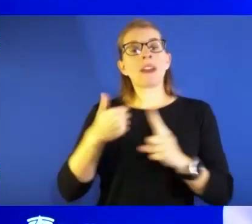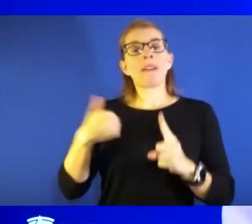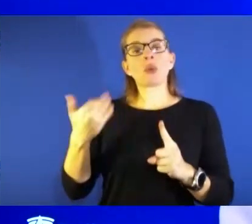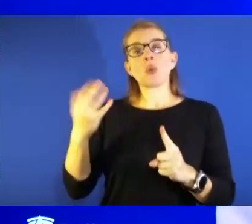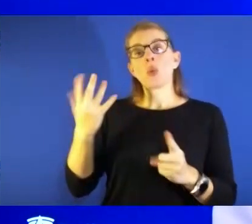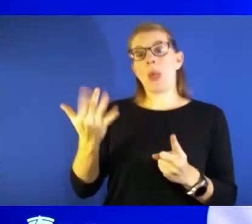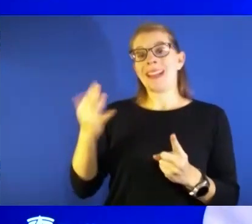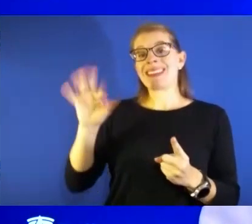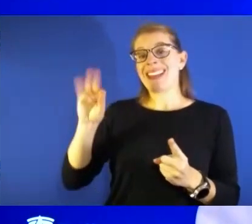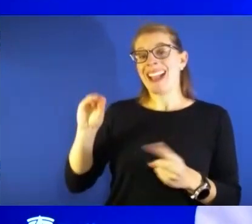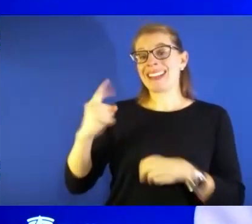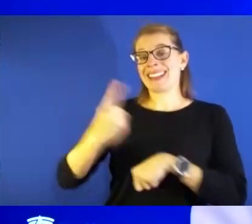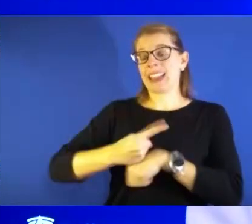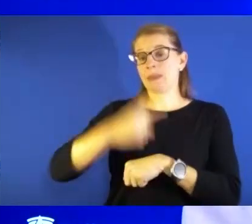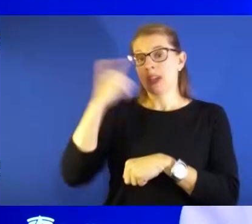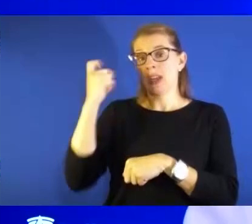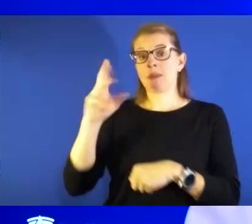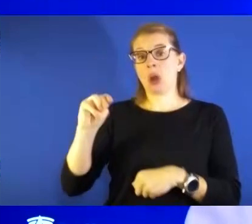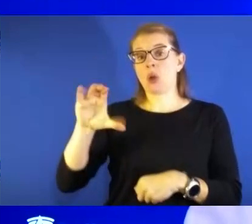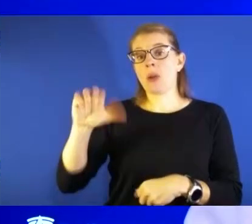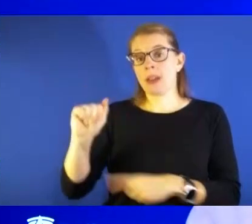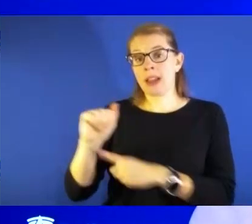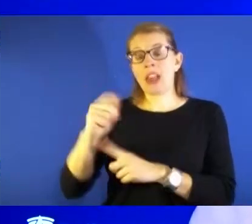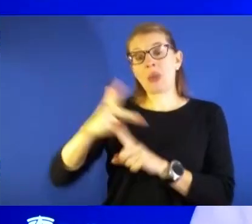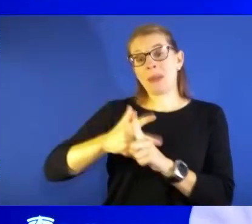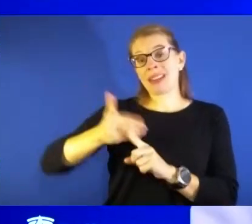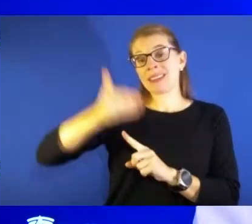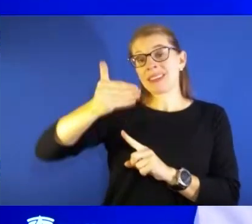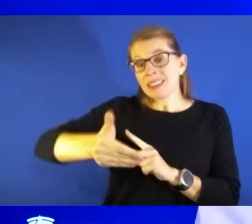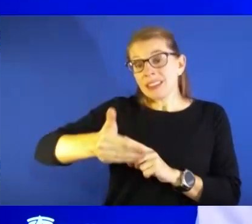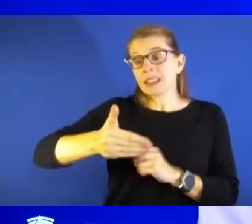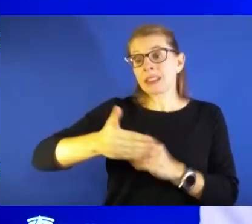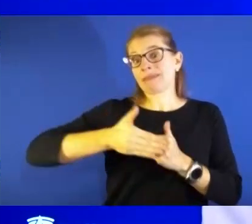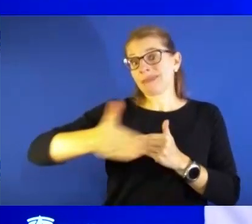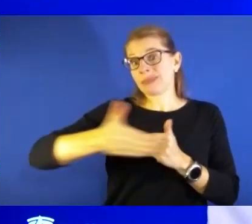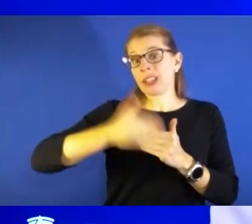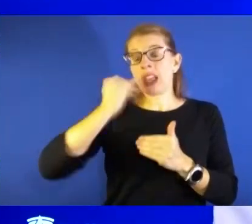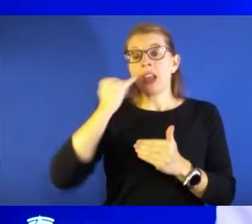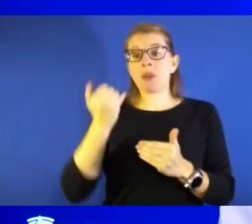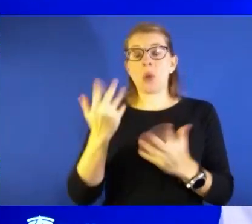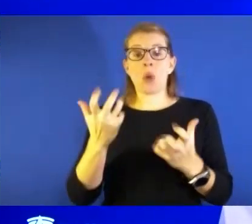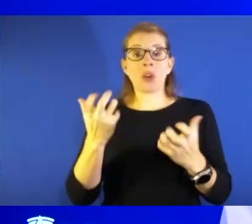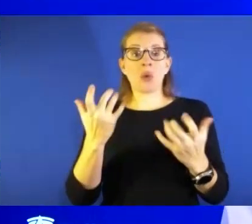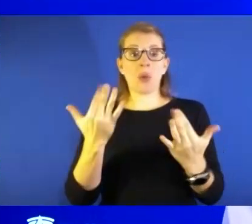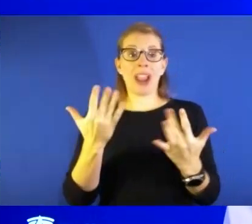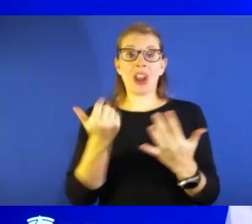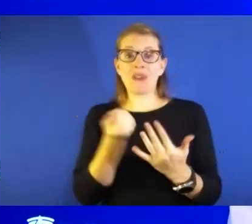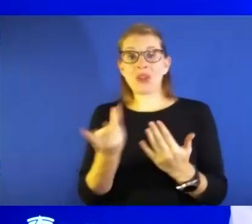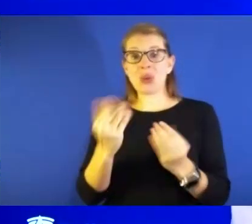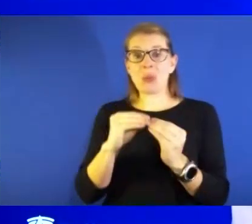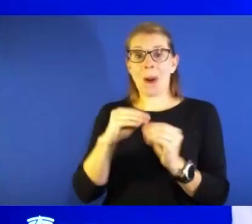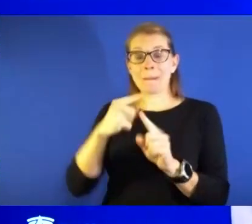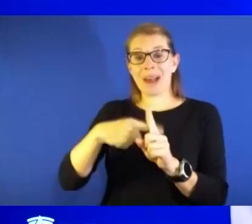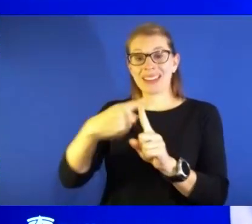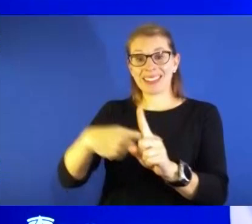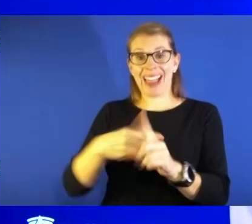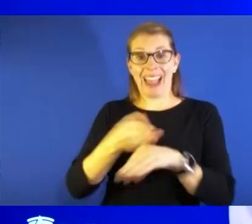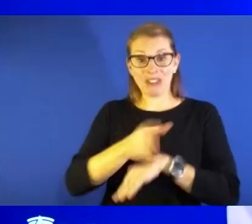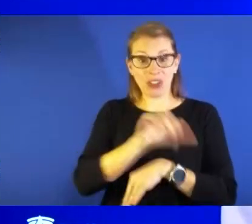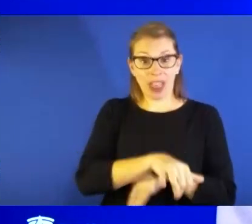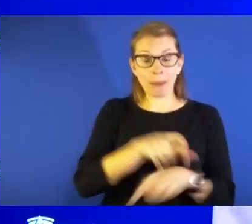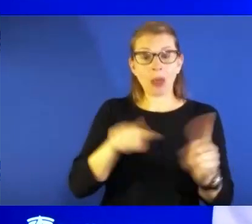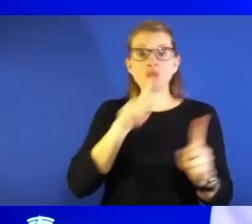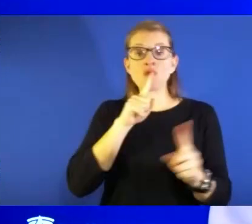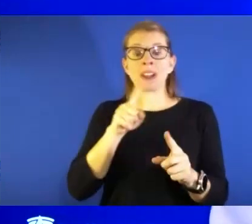monoclonal antibodies. So that's about 3 months. If you really wanted to wait a couple more months after that, I think that's reasonable. But anytime really after that